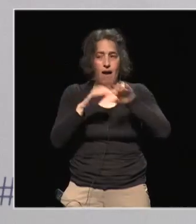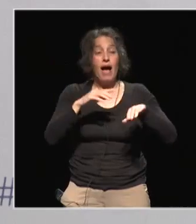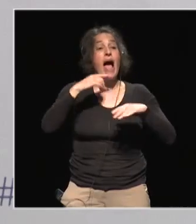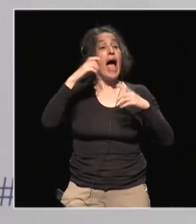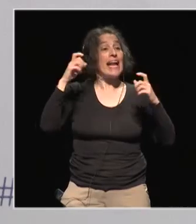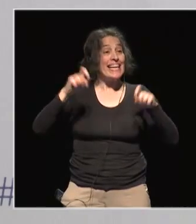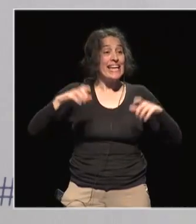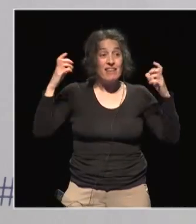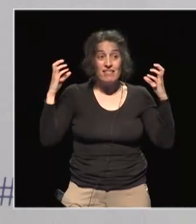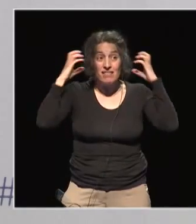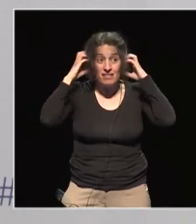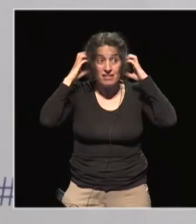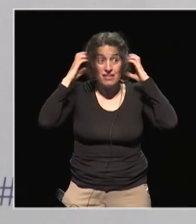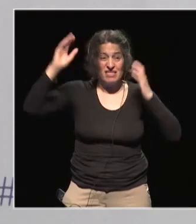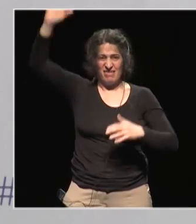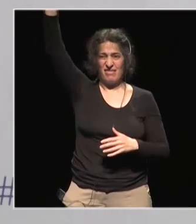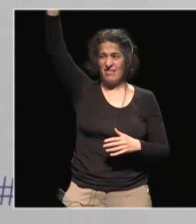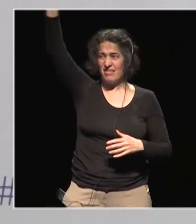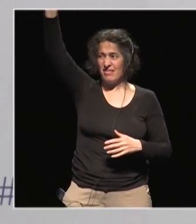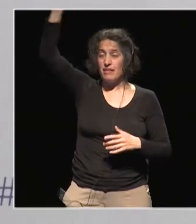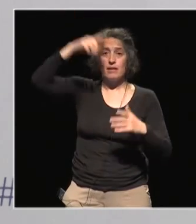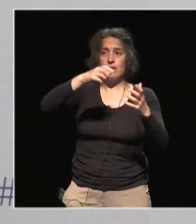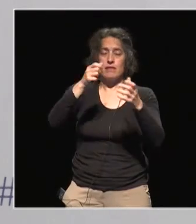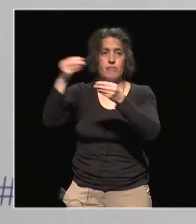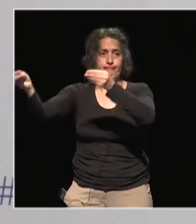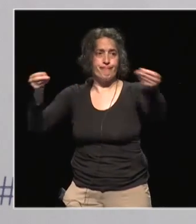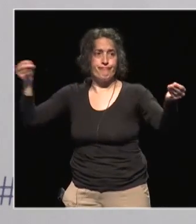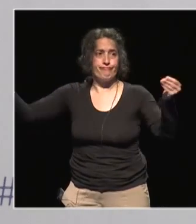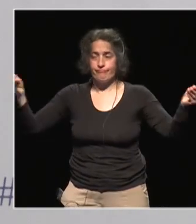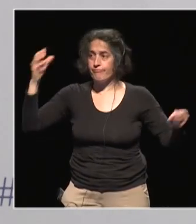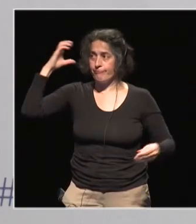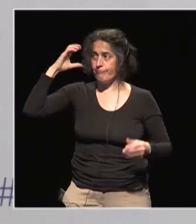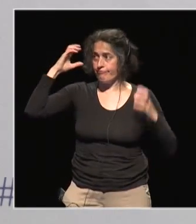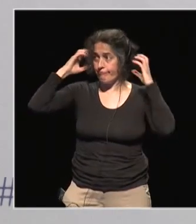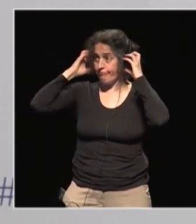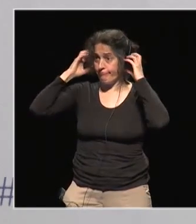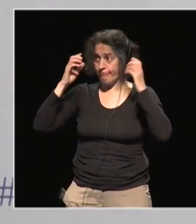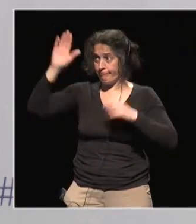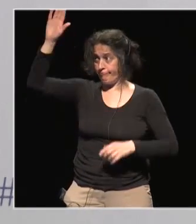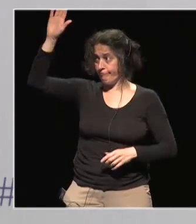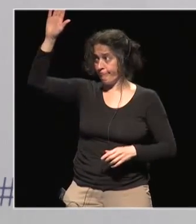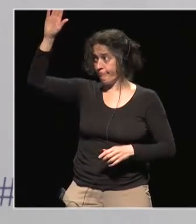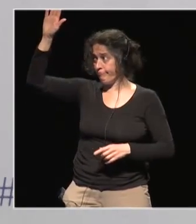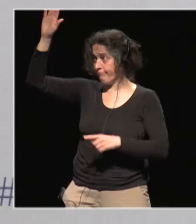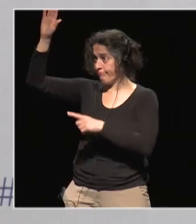Perhaps some can be distributed while Jos is speaking, and you will speak in English, I guess.